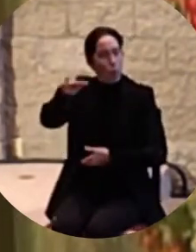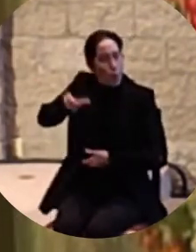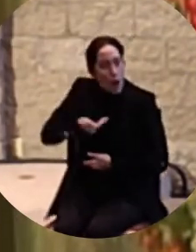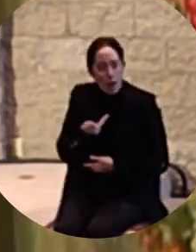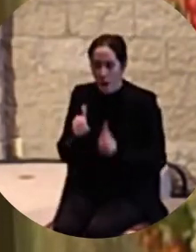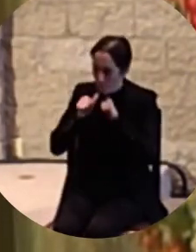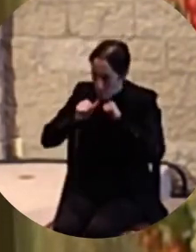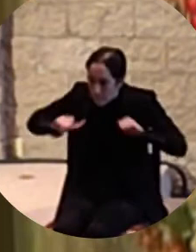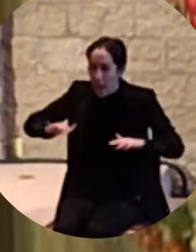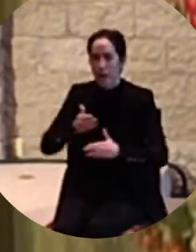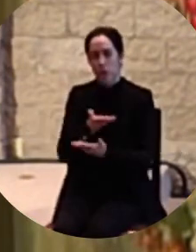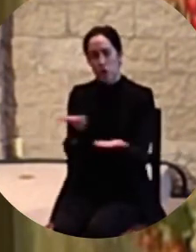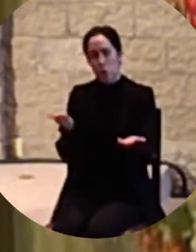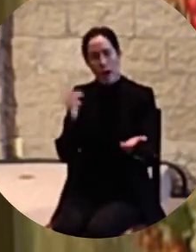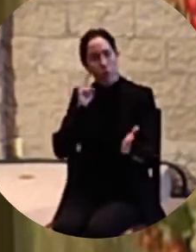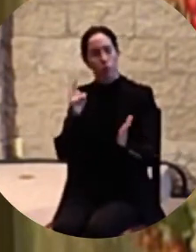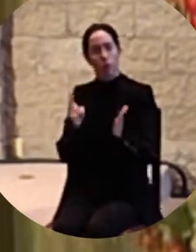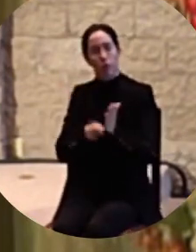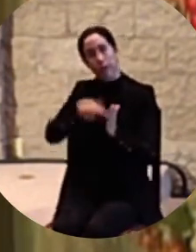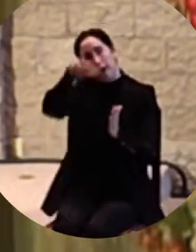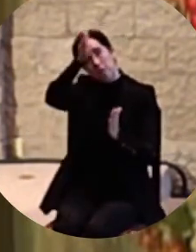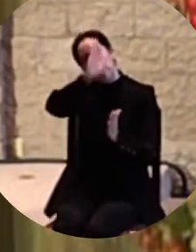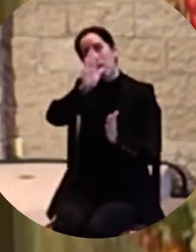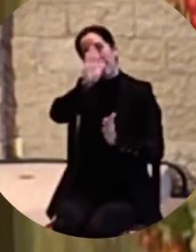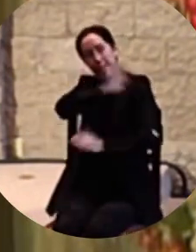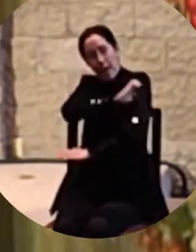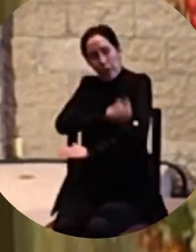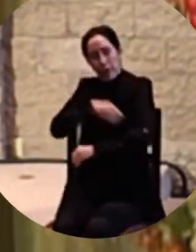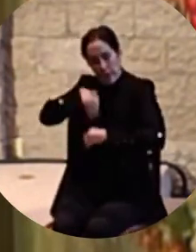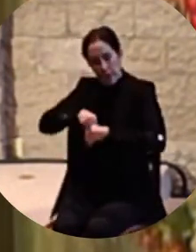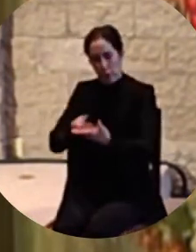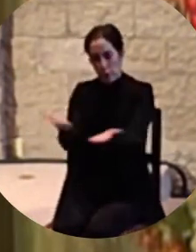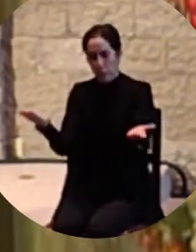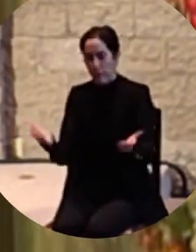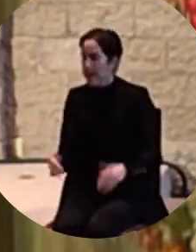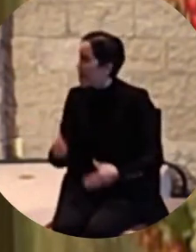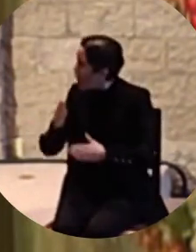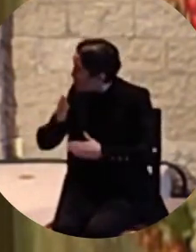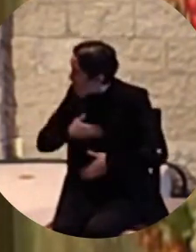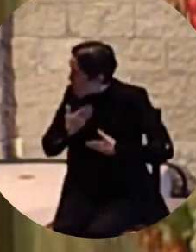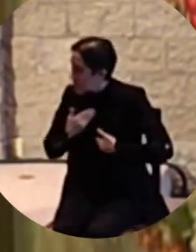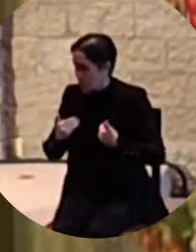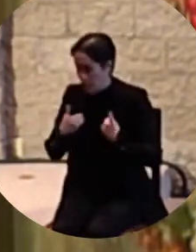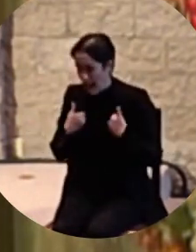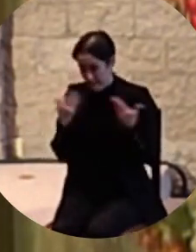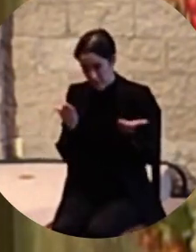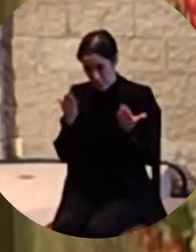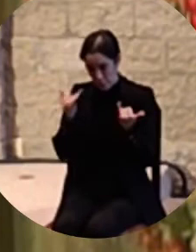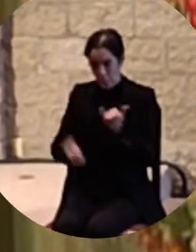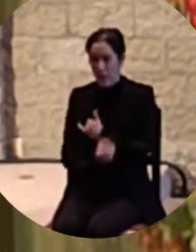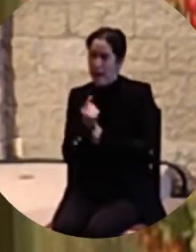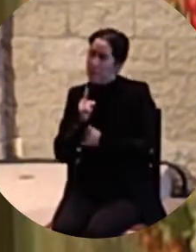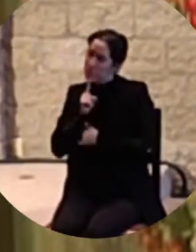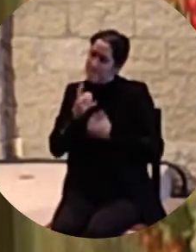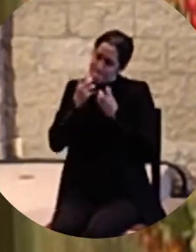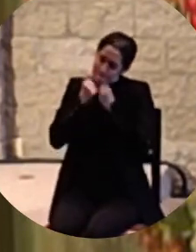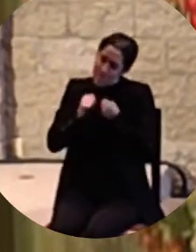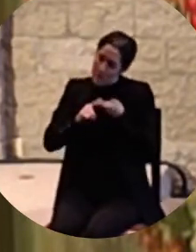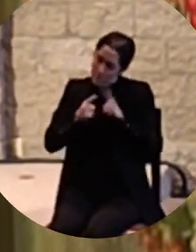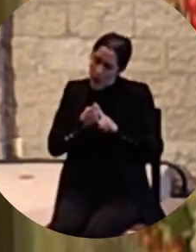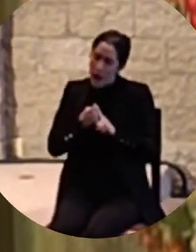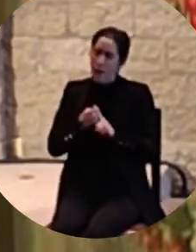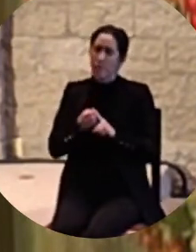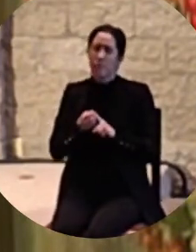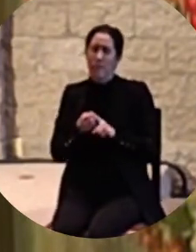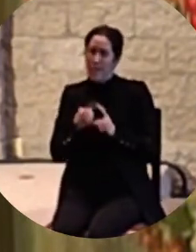presence of the divine within you. And I'm so grateful to have back on the platform today, well, a dear friend and a colleague, someone